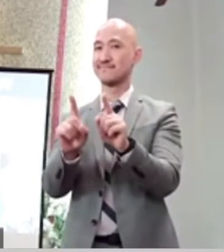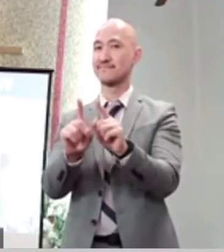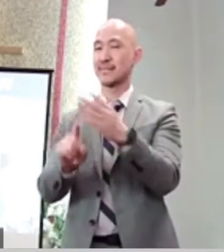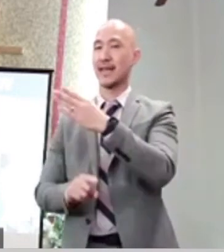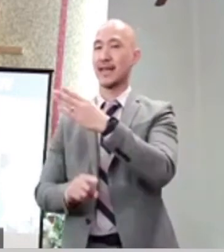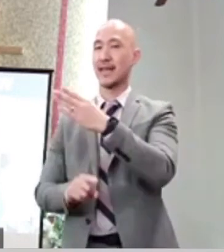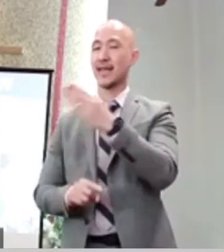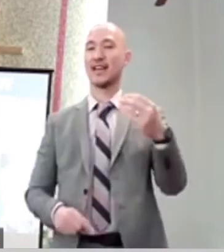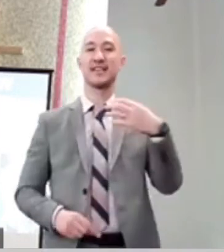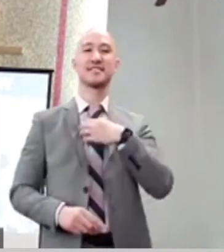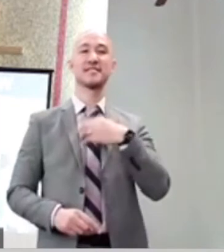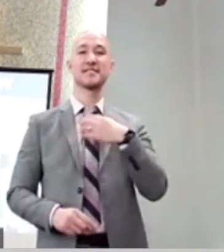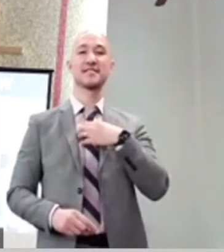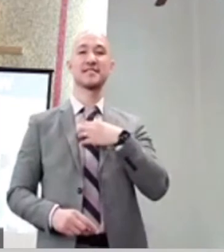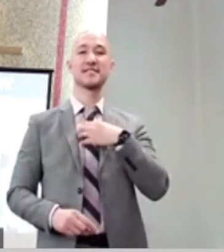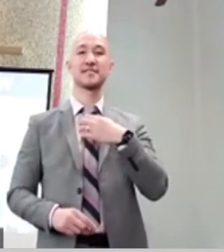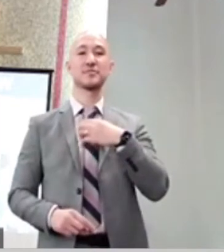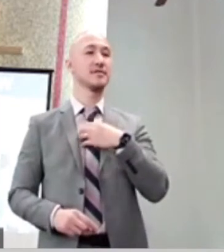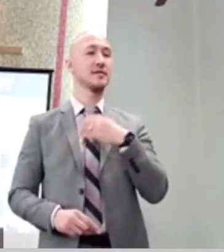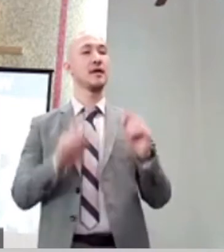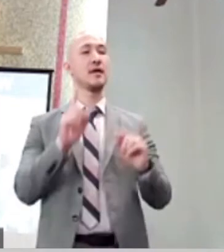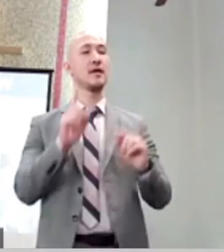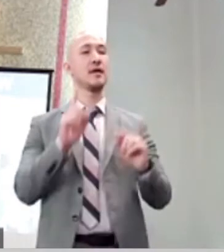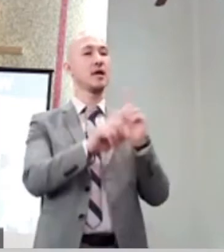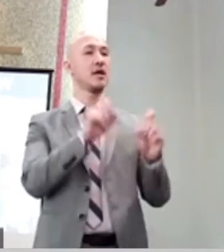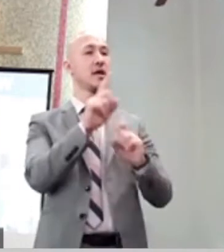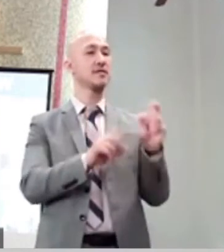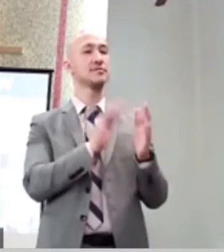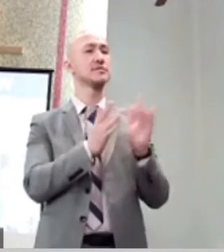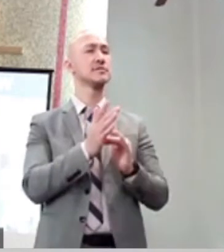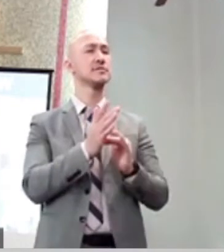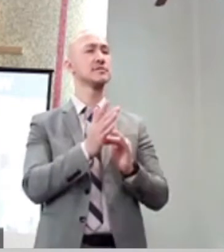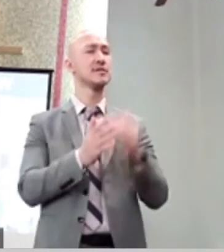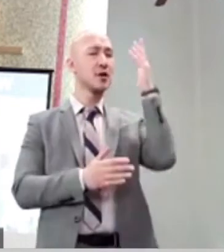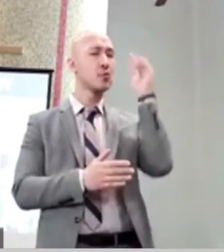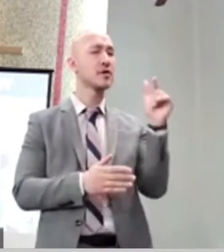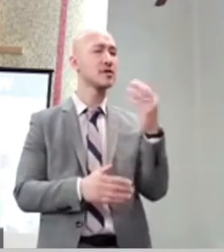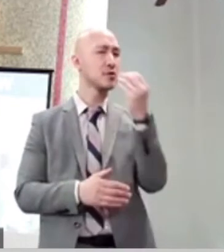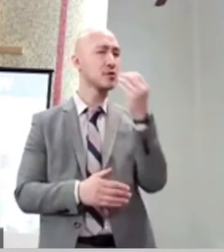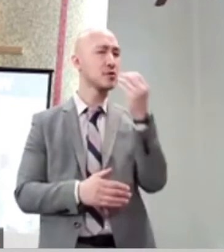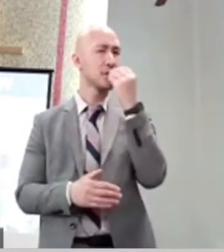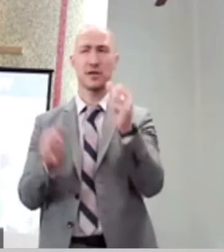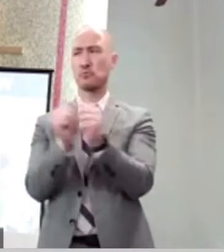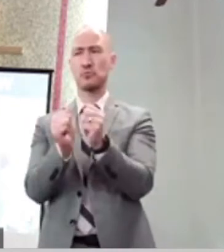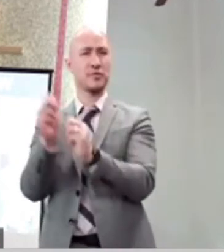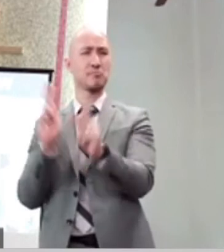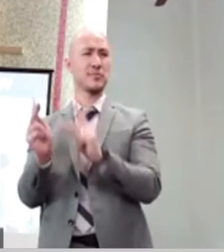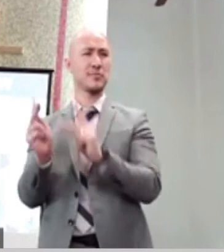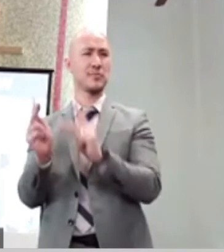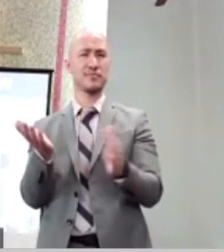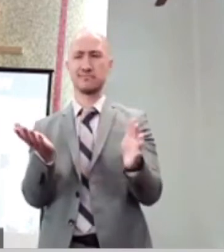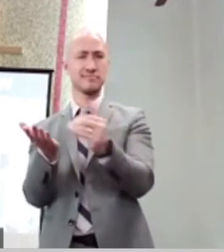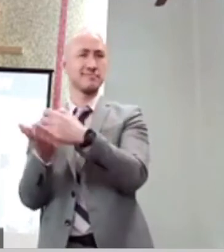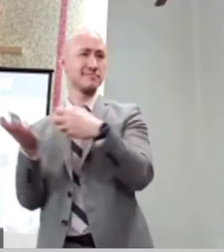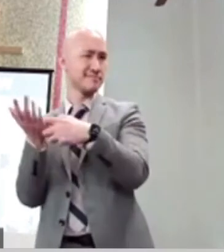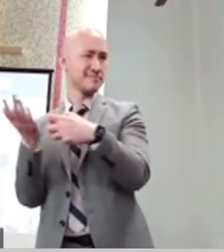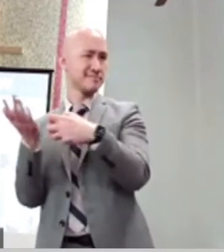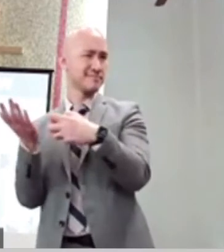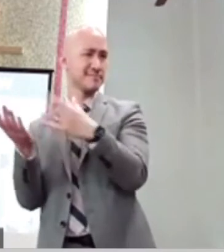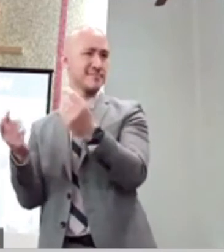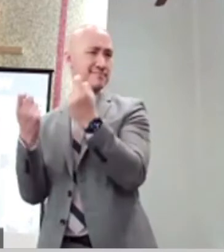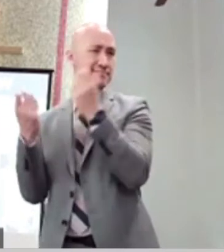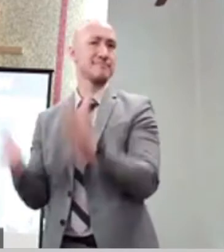asked, why are you eating and drinking with tax collectors and sinners? So who were these Pharisees? They were one